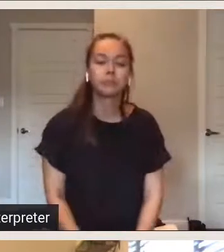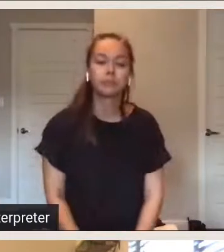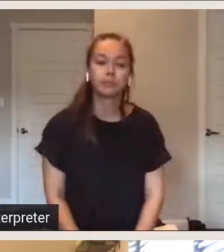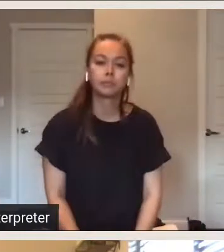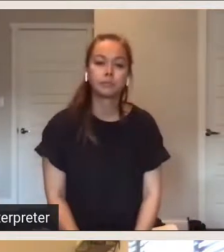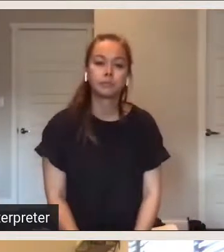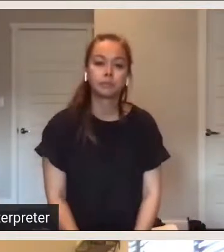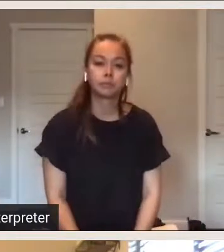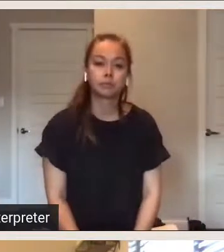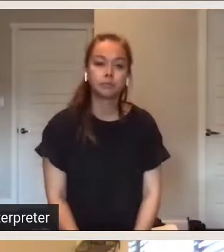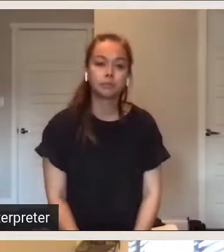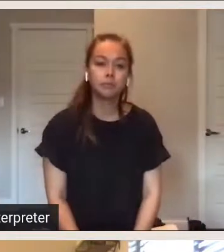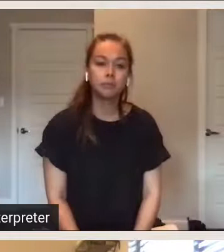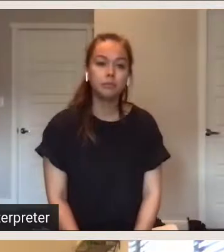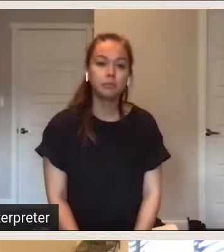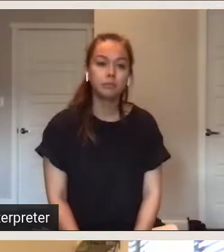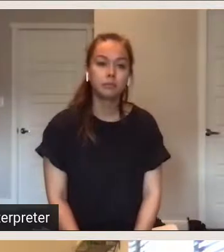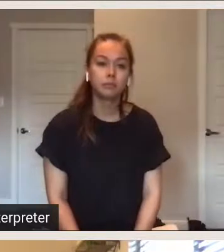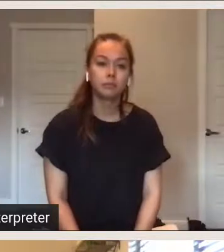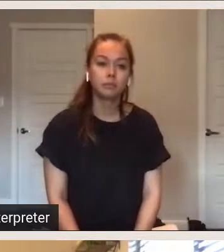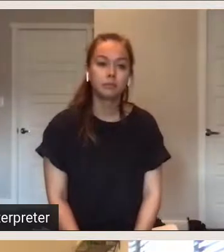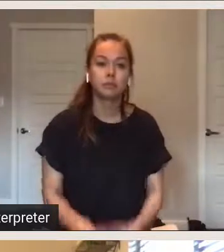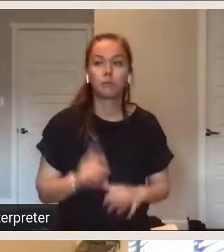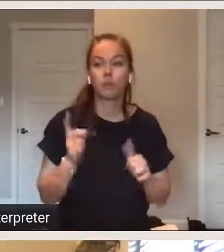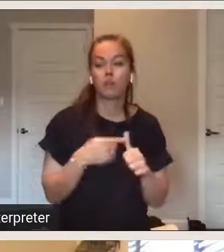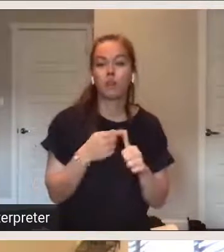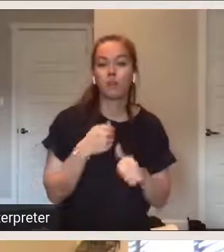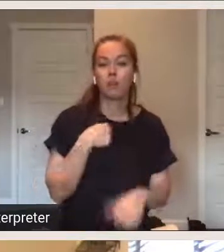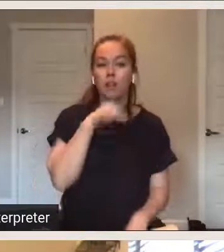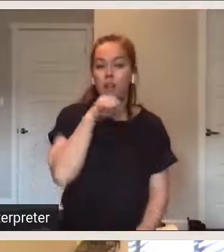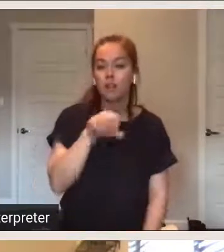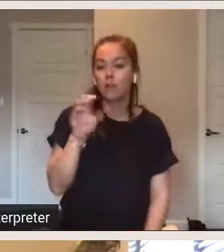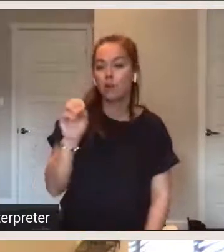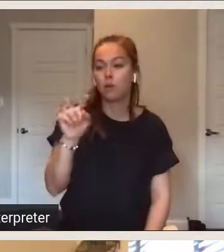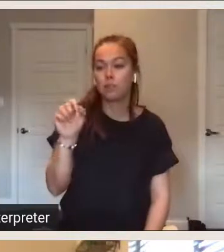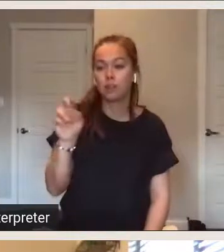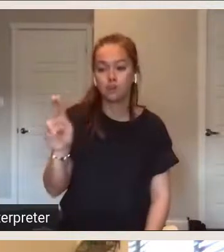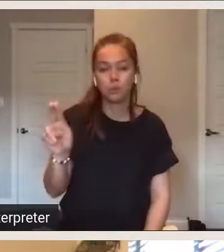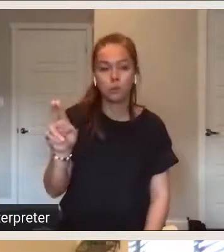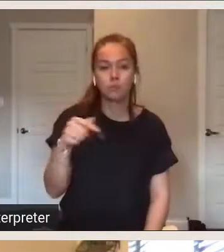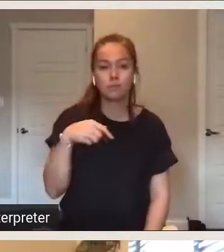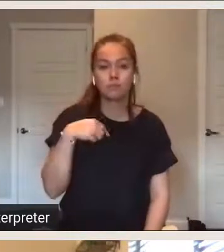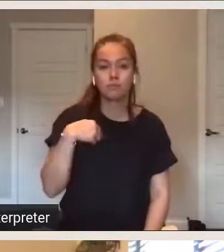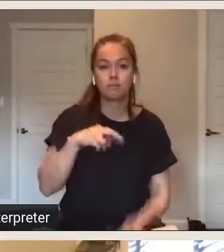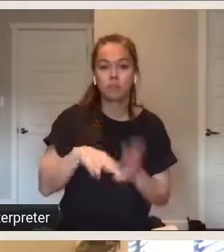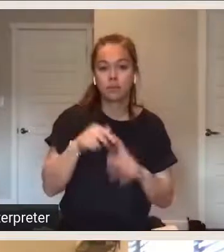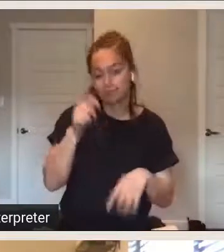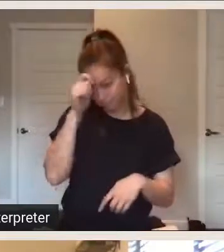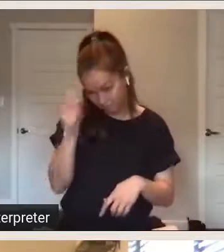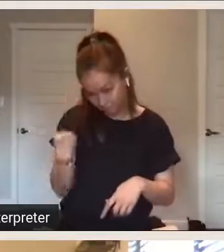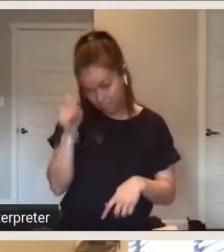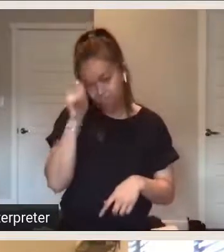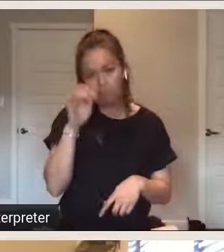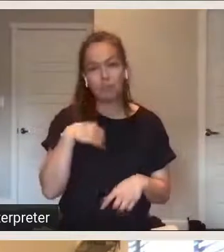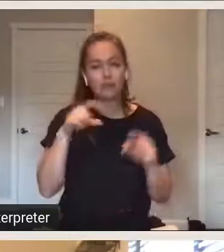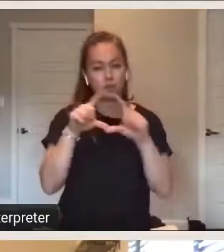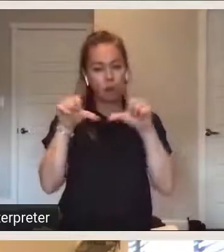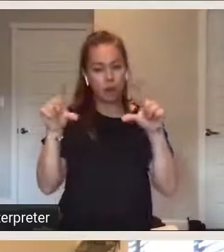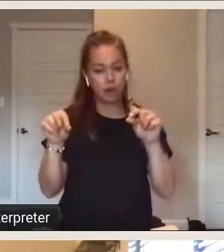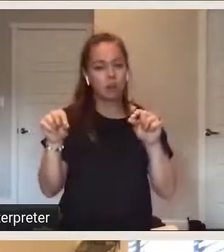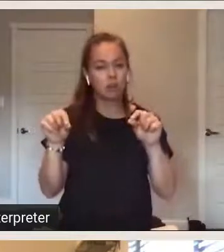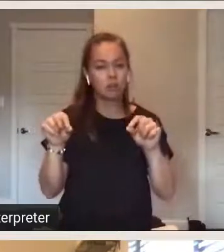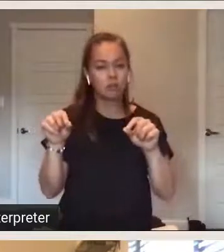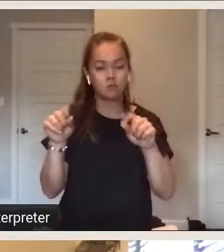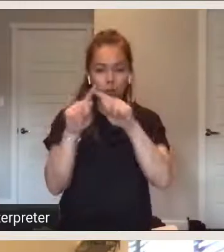feel, well, first off, I love Ozu, so it's definitely a nod to Ozu and the square aspect ratio. But also we wanted